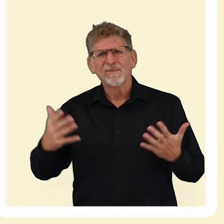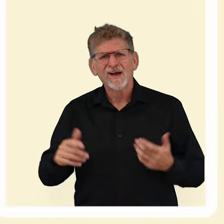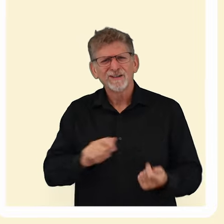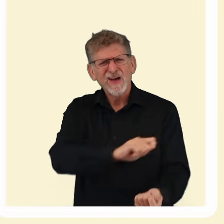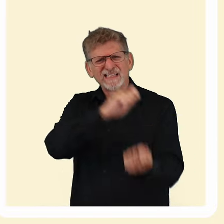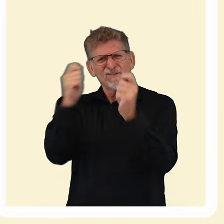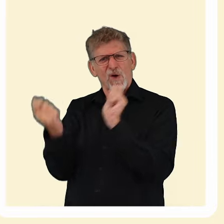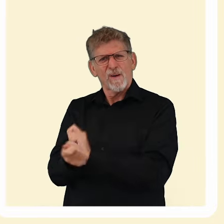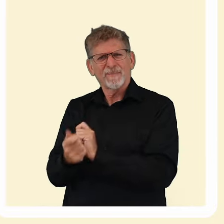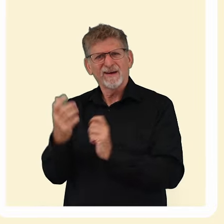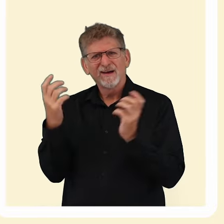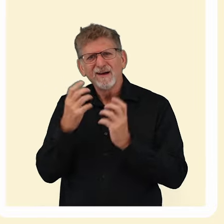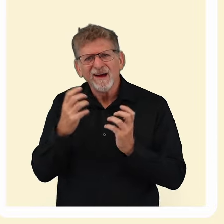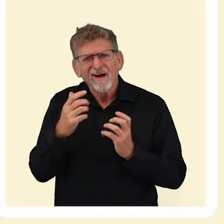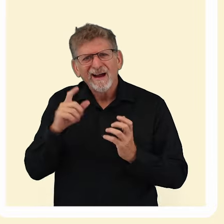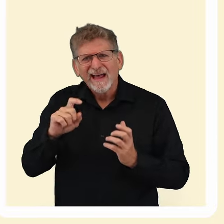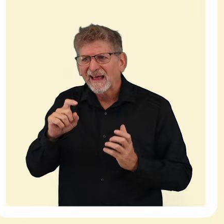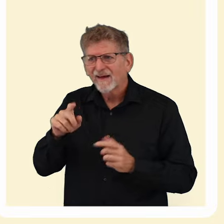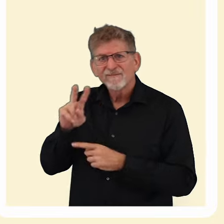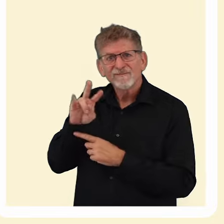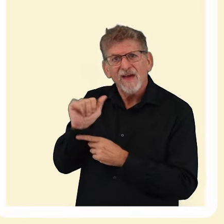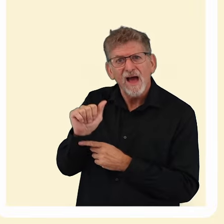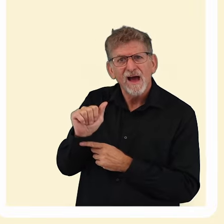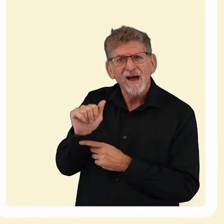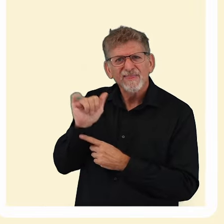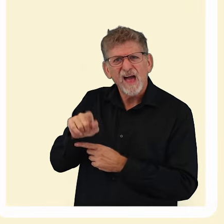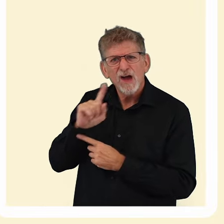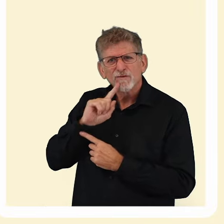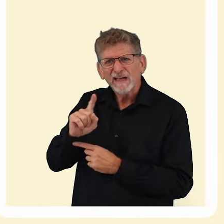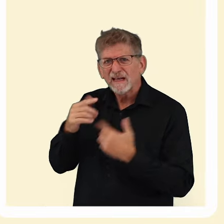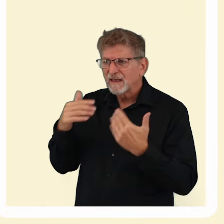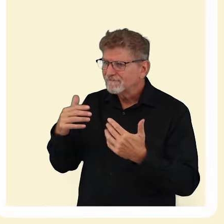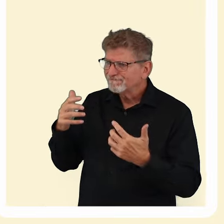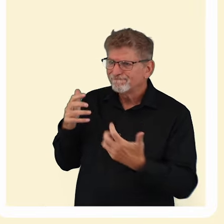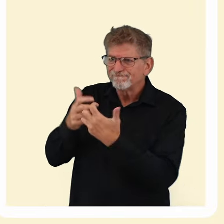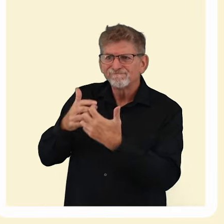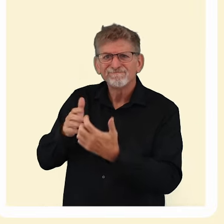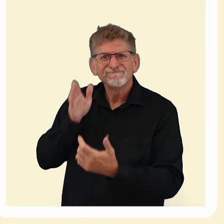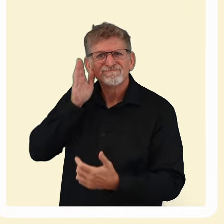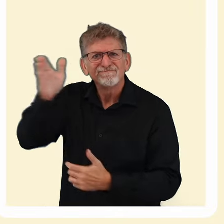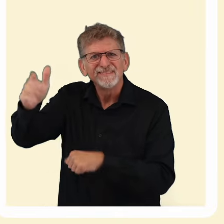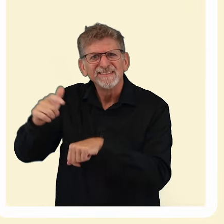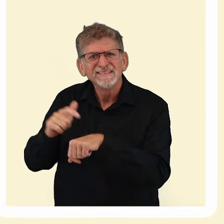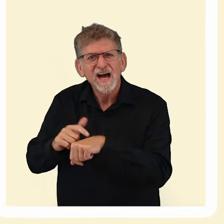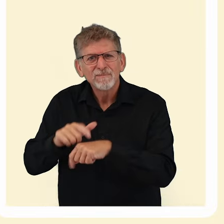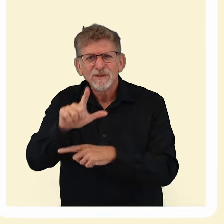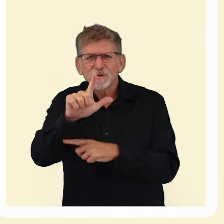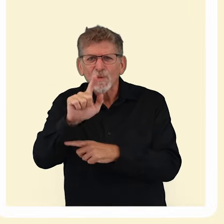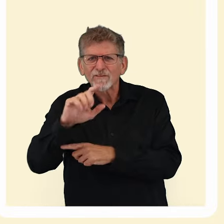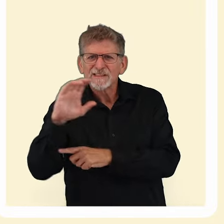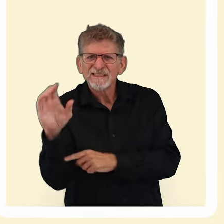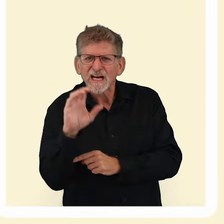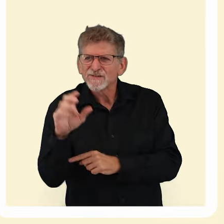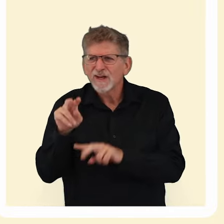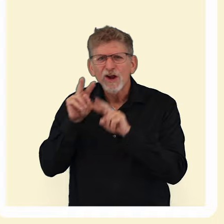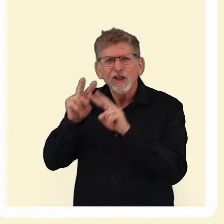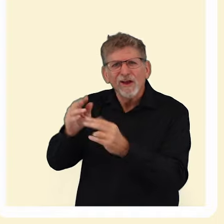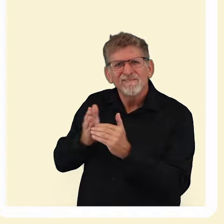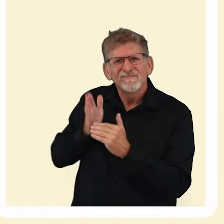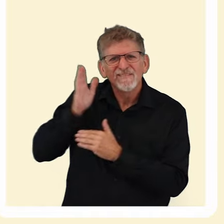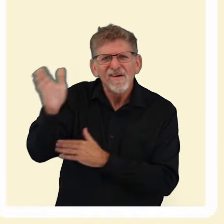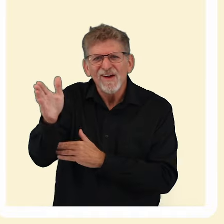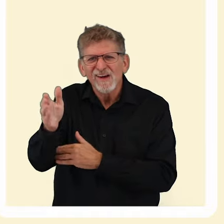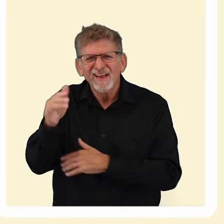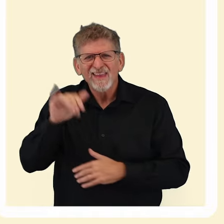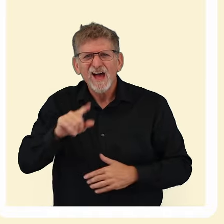need transformation. Mm. We need a VIA that is really with its time, the 21st century, looking ahead.